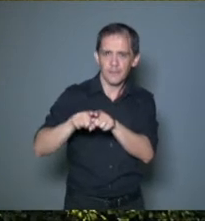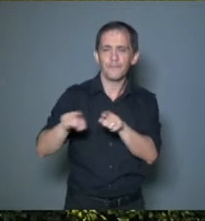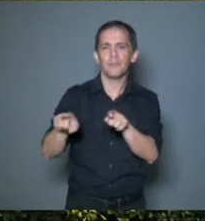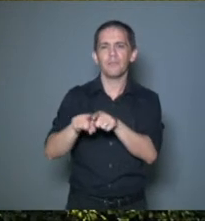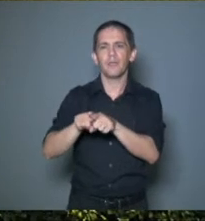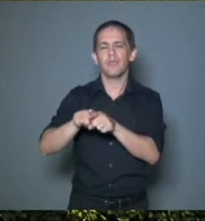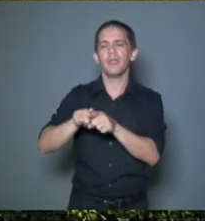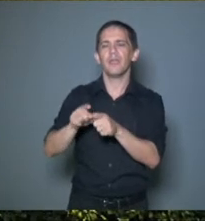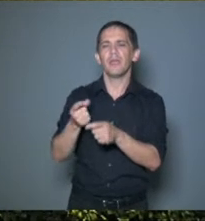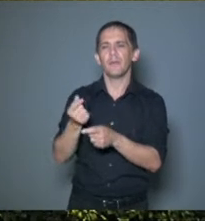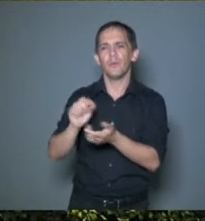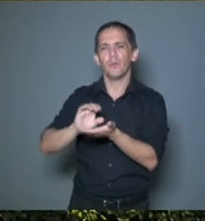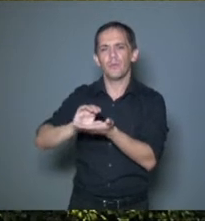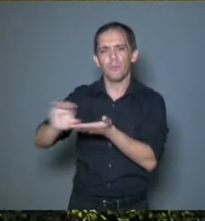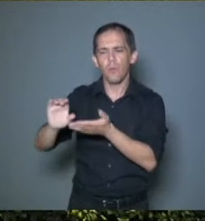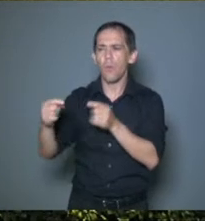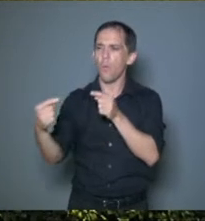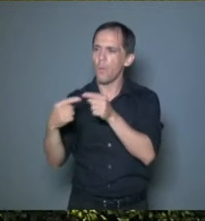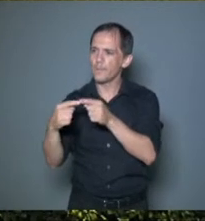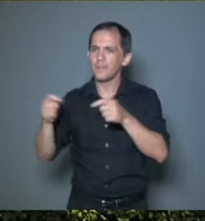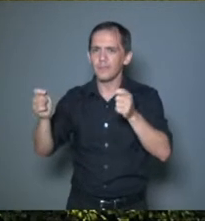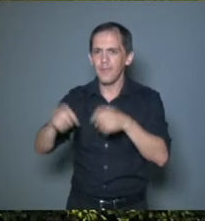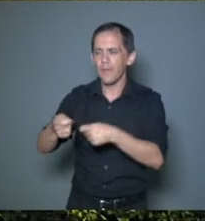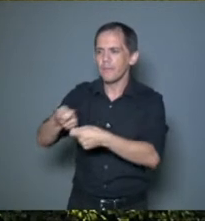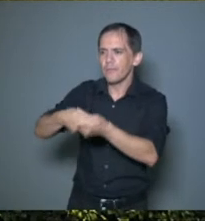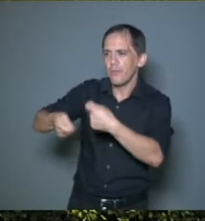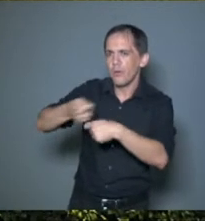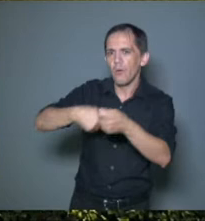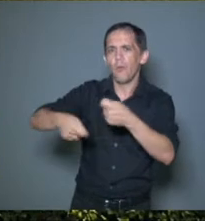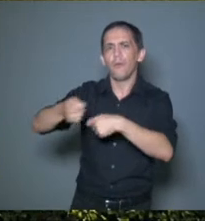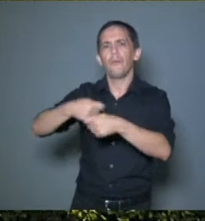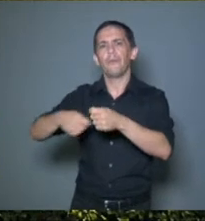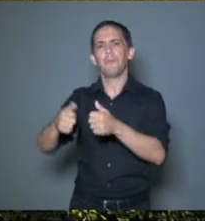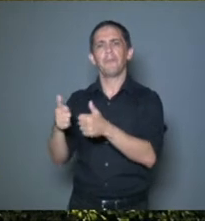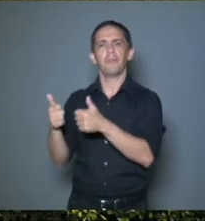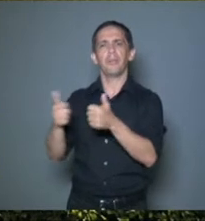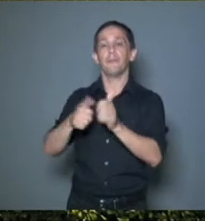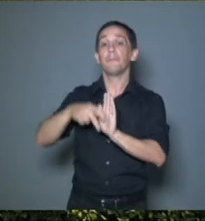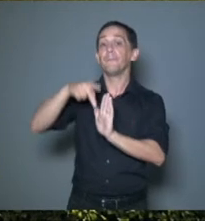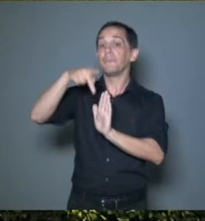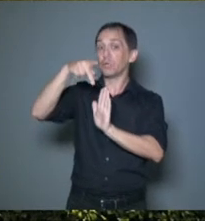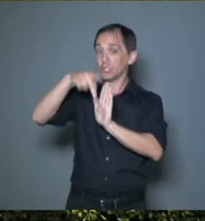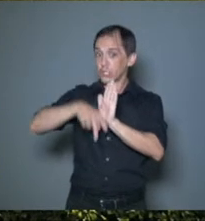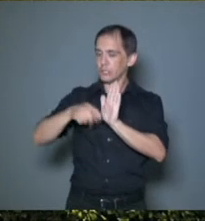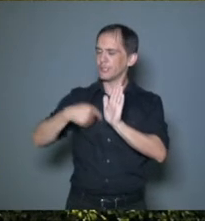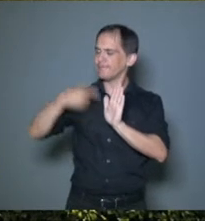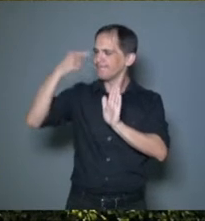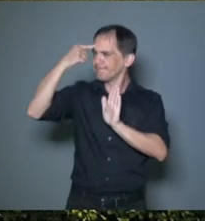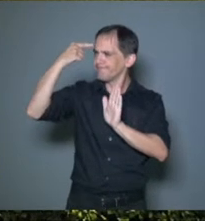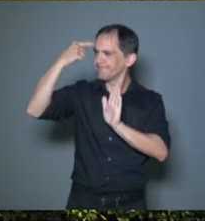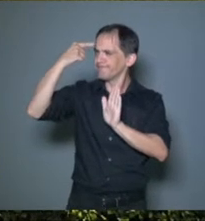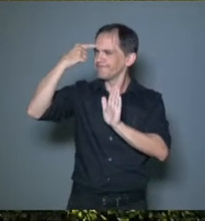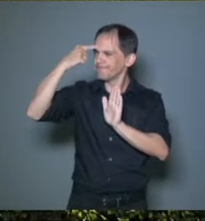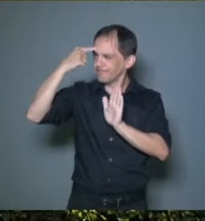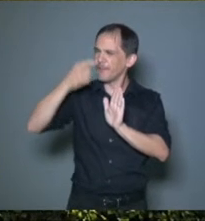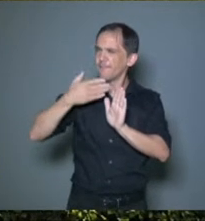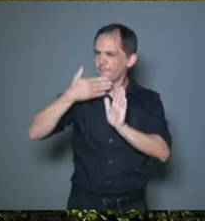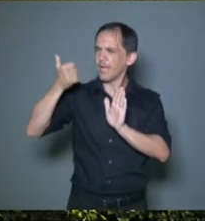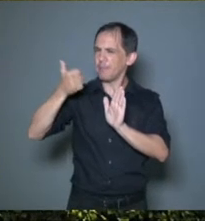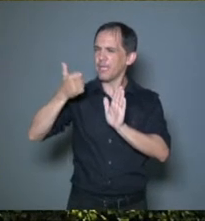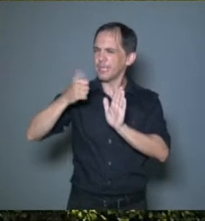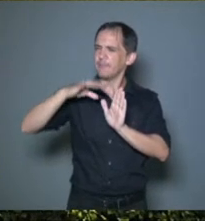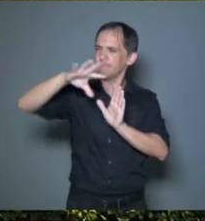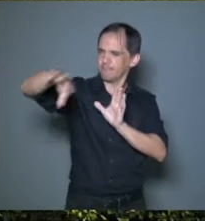an appropriate capital structure, fiscal credit present in that area. So it is a project that